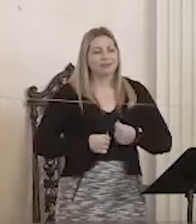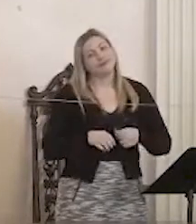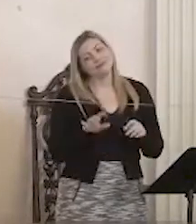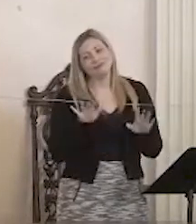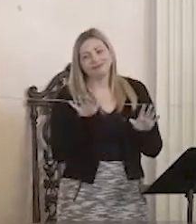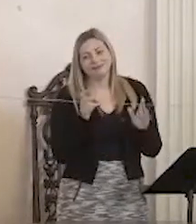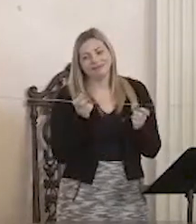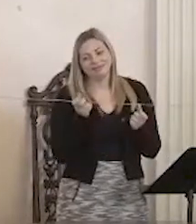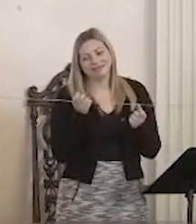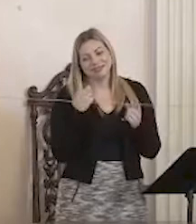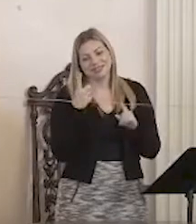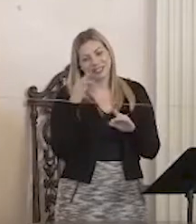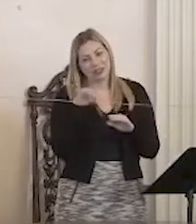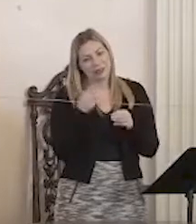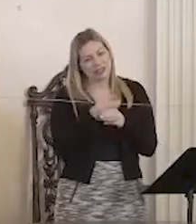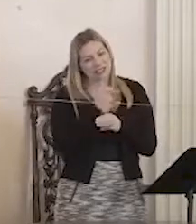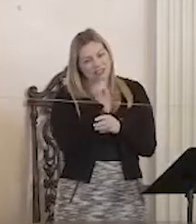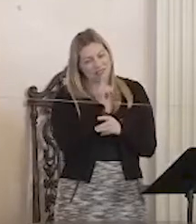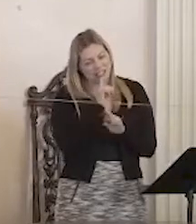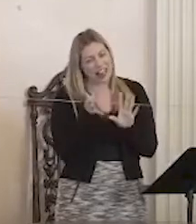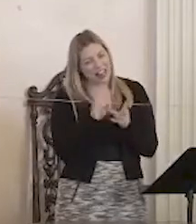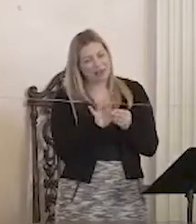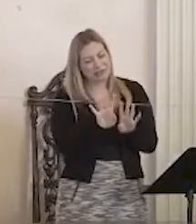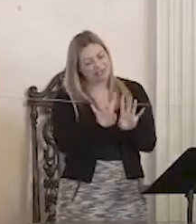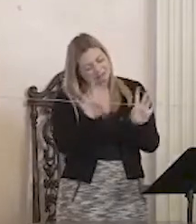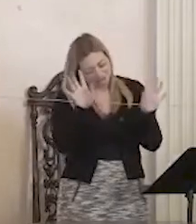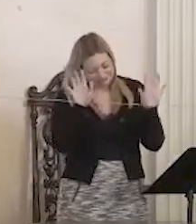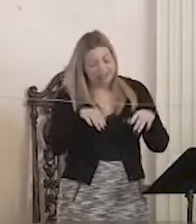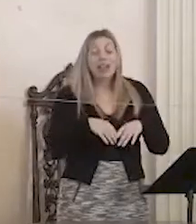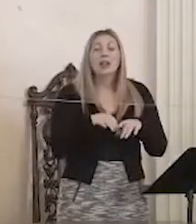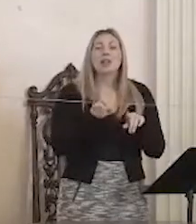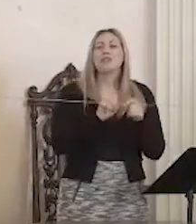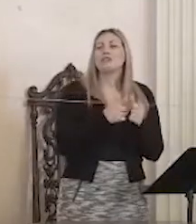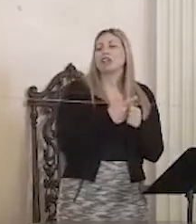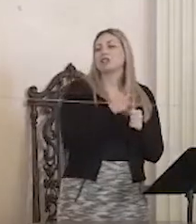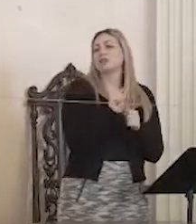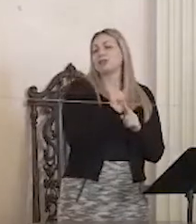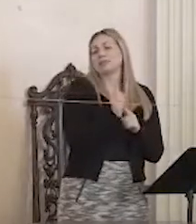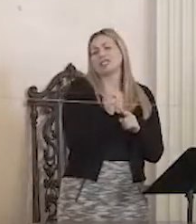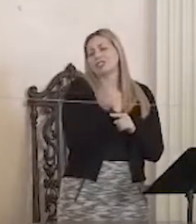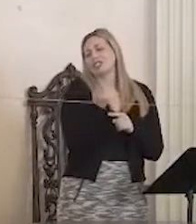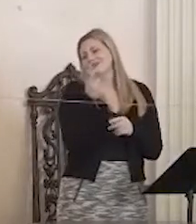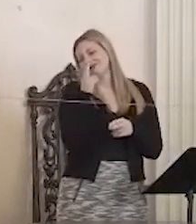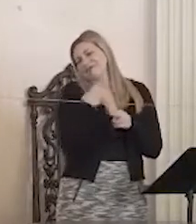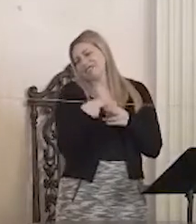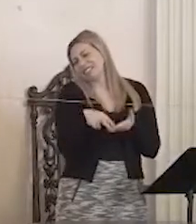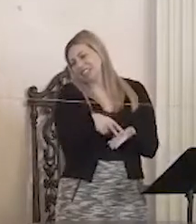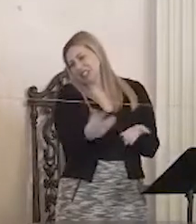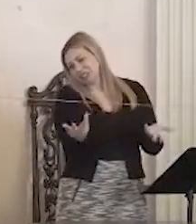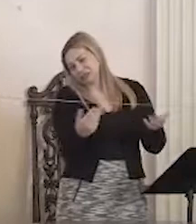Yeah, I get that math didn't really add up to it in about an hour. The first 20 minutes is just like fun dancing.